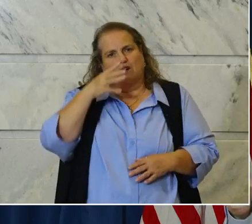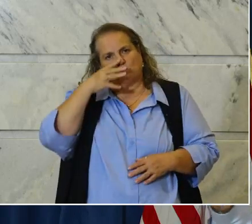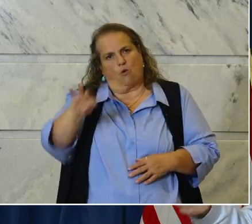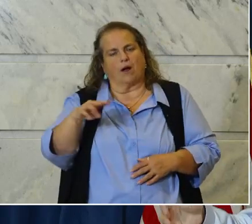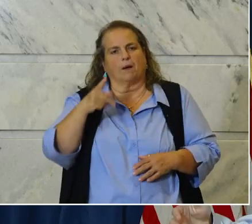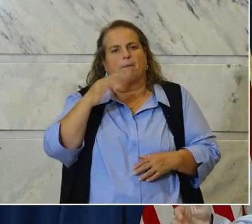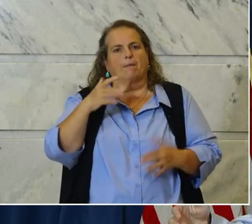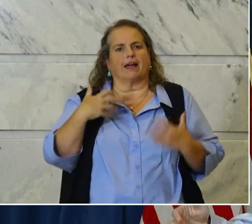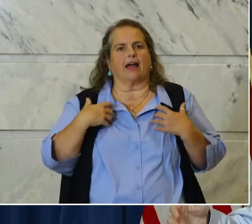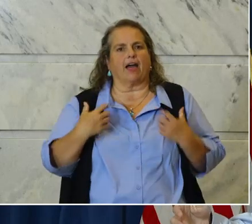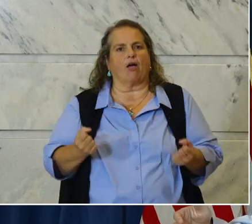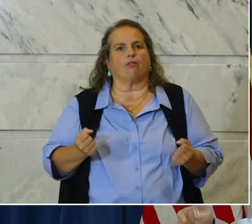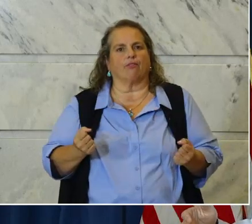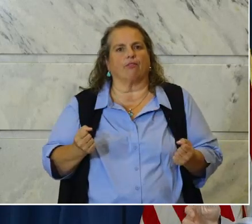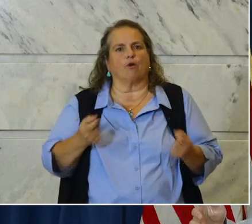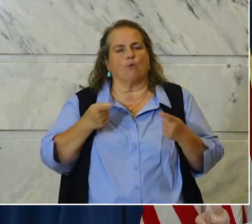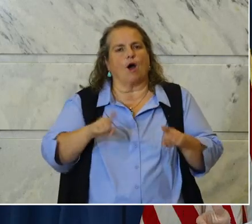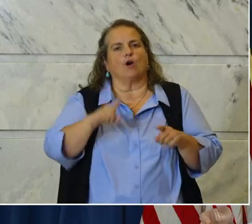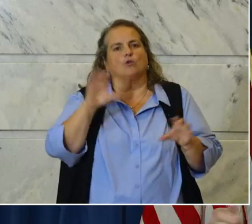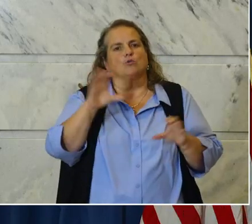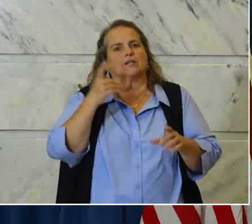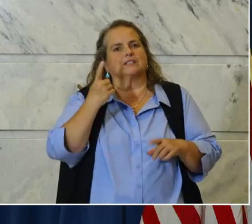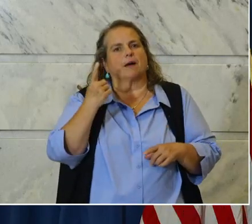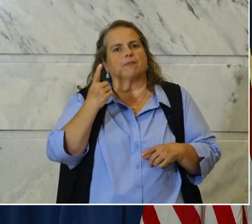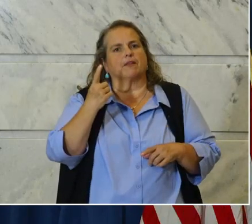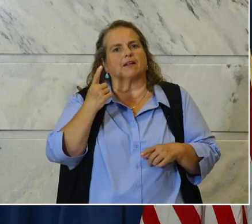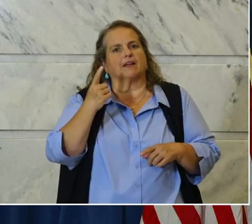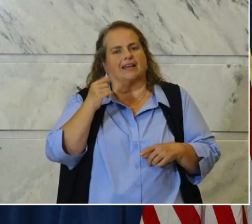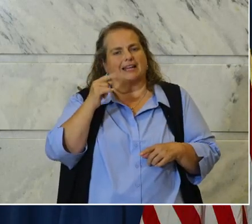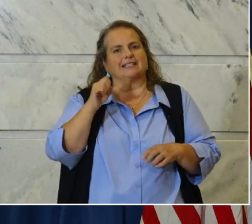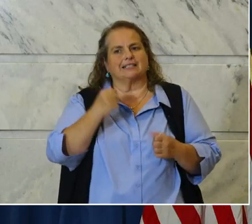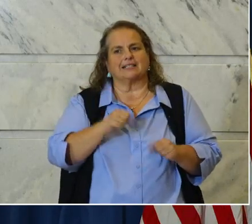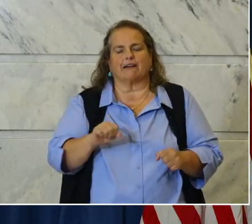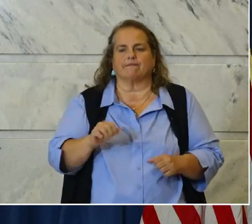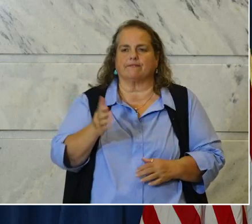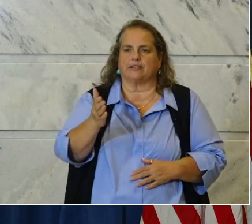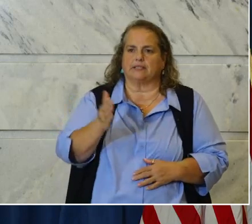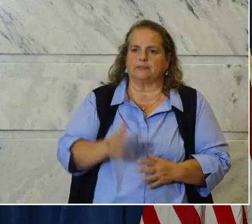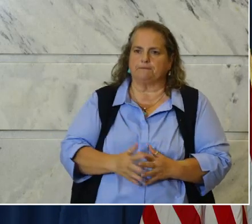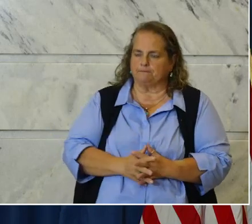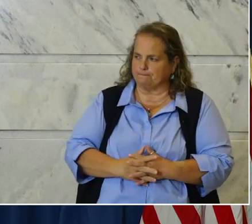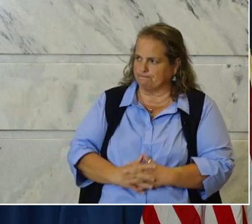health while you're doing something that we don't believe is safe right now. Tom.